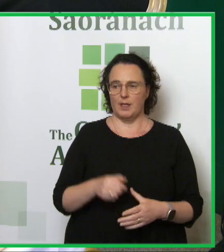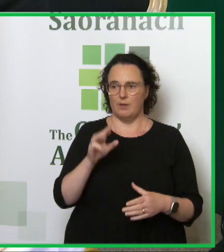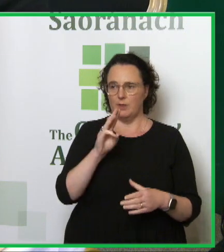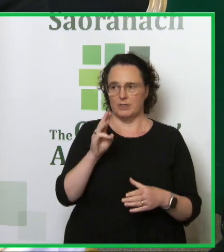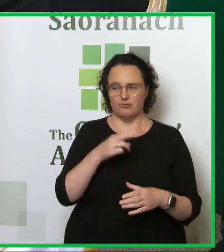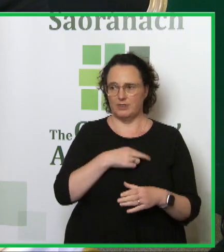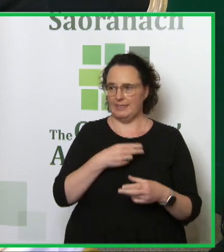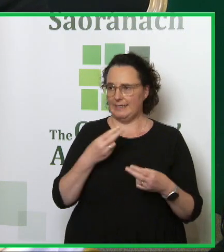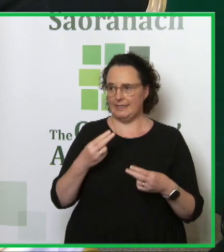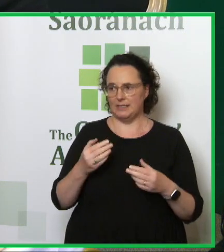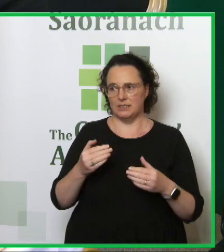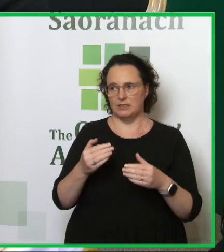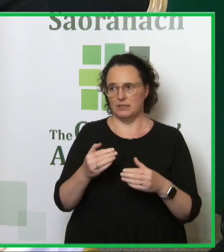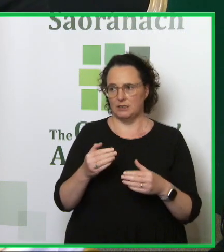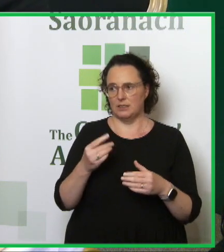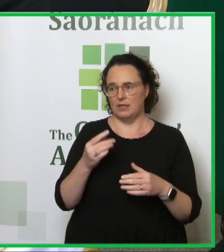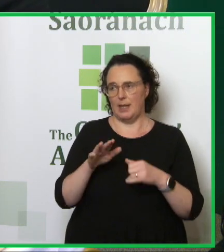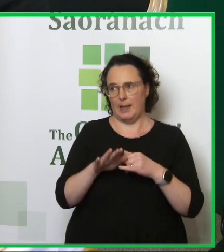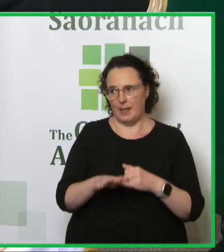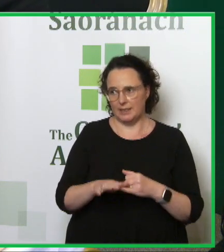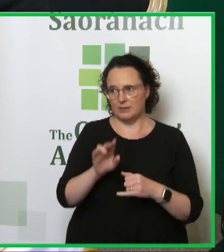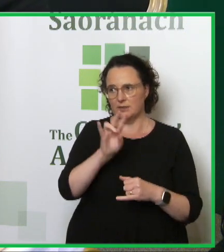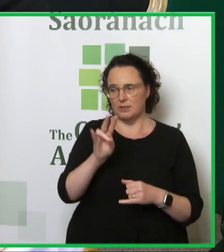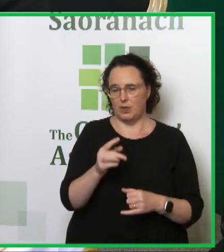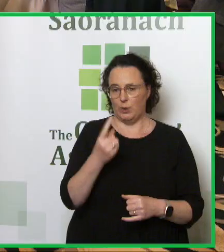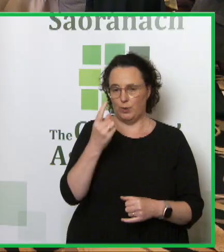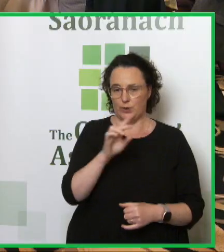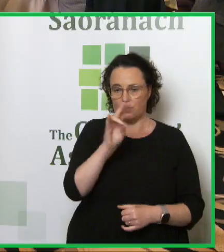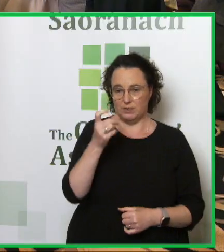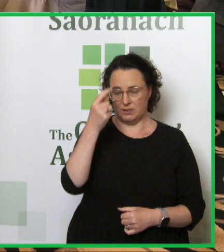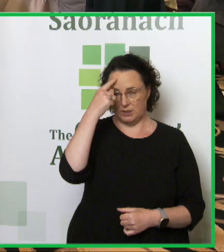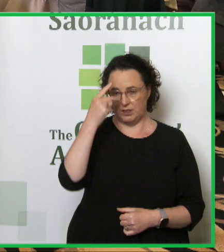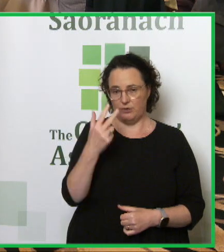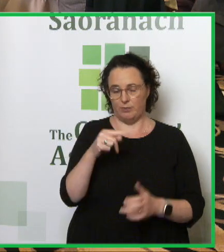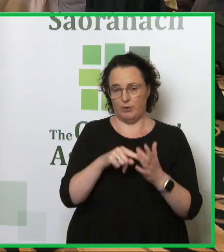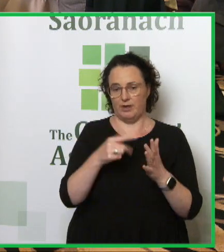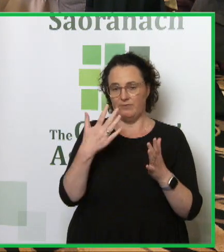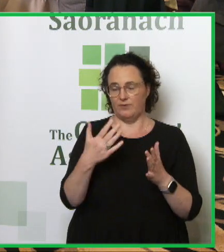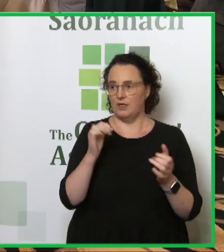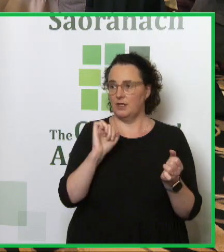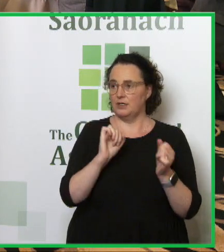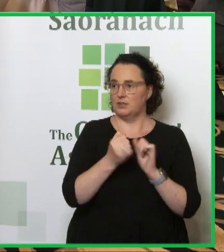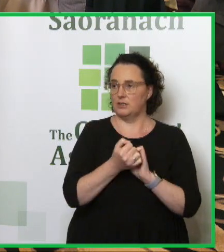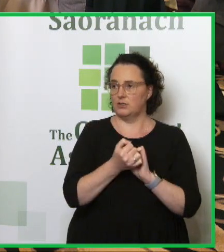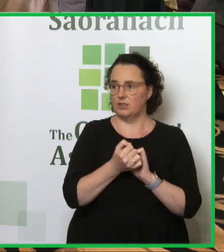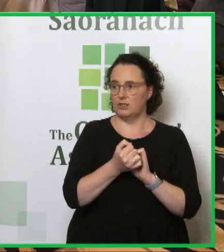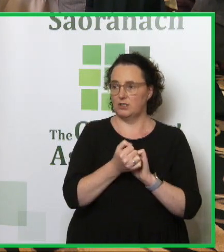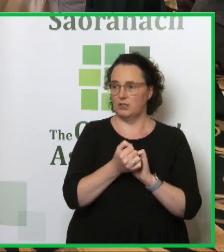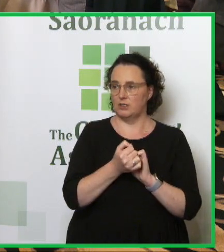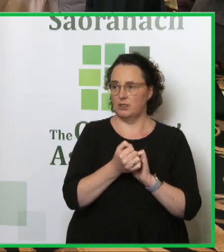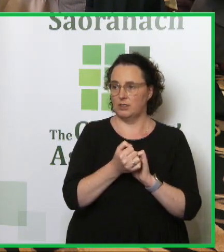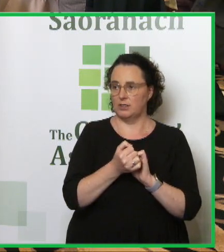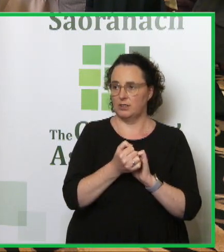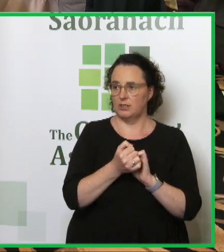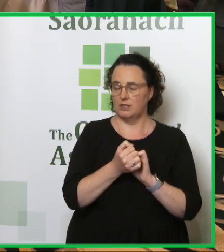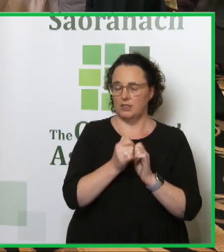Move Zane, really last one, please. Sorry, just one quick suggestion on 3.5. Can we change the passive phrase and